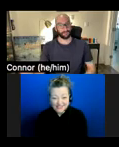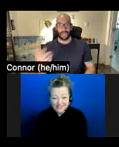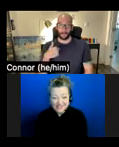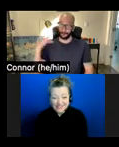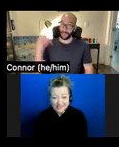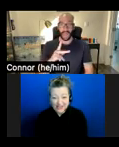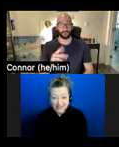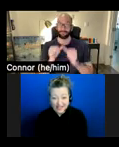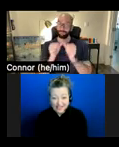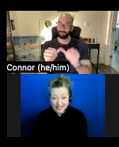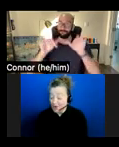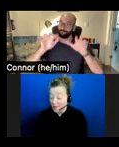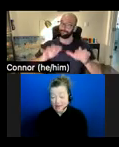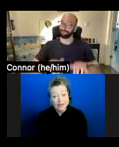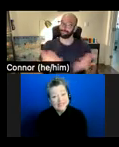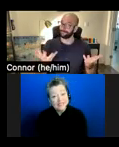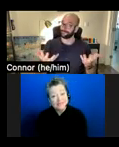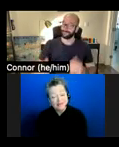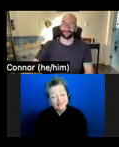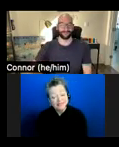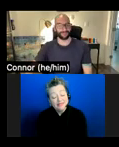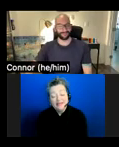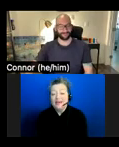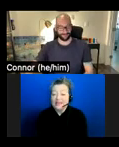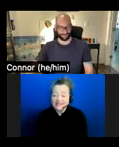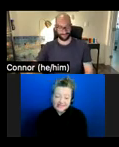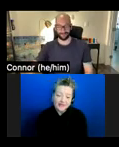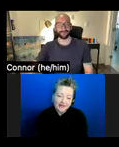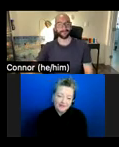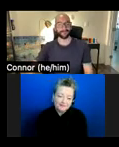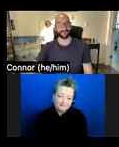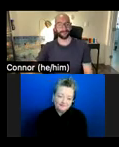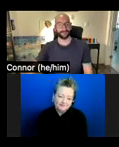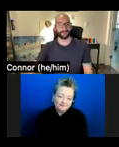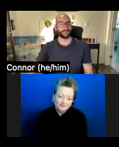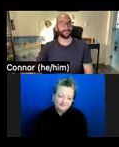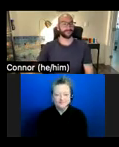I just click on that and I go back right to that same spot and I continue writing.